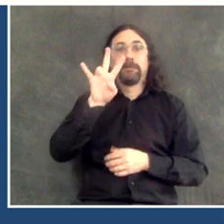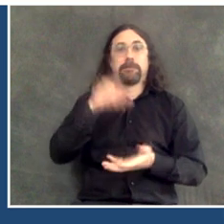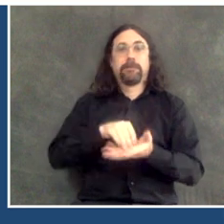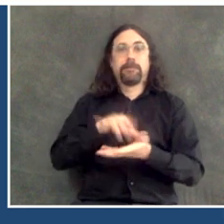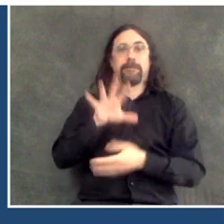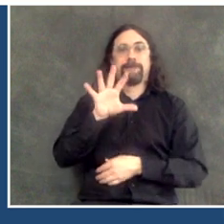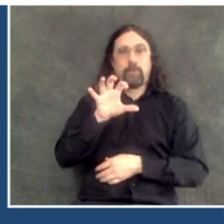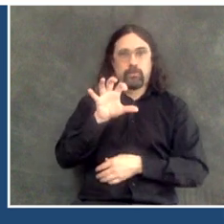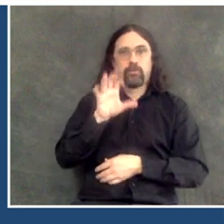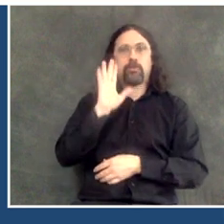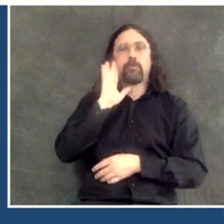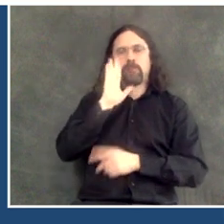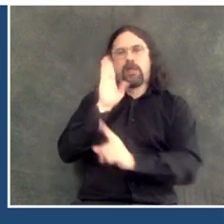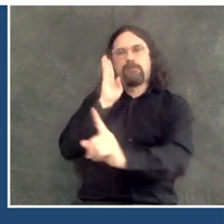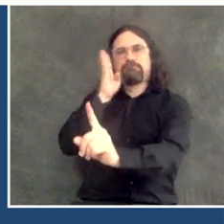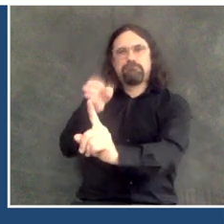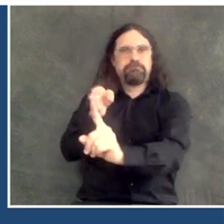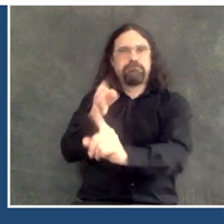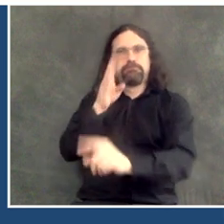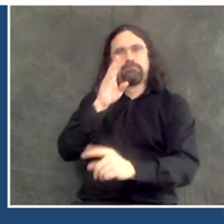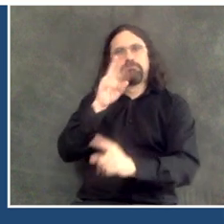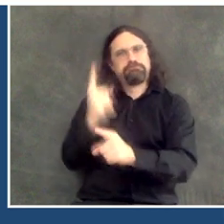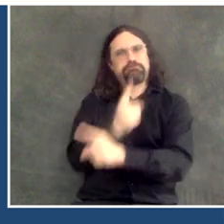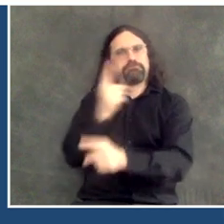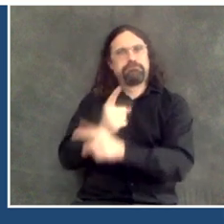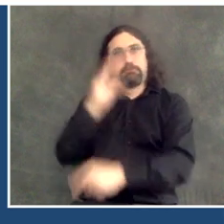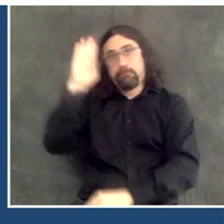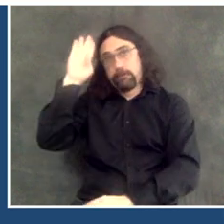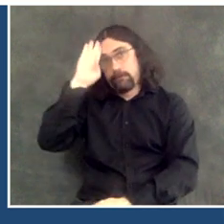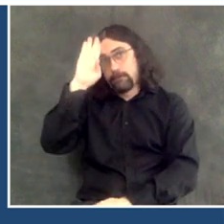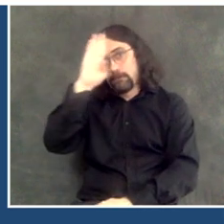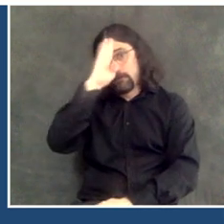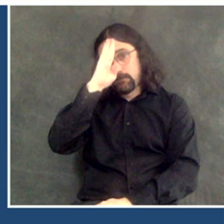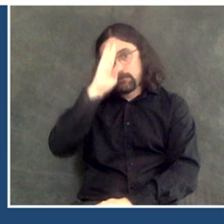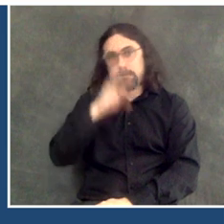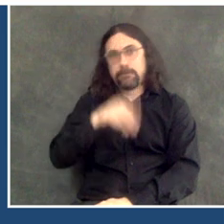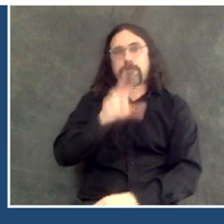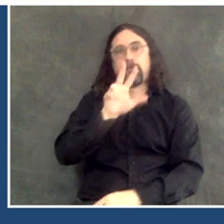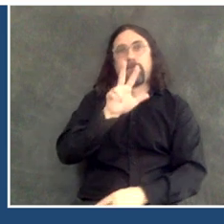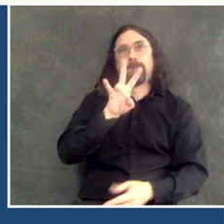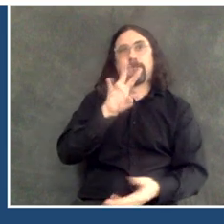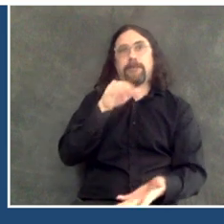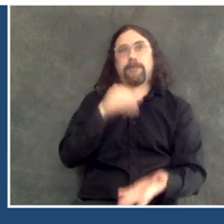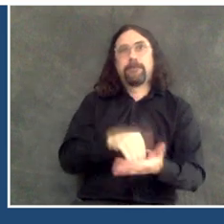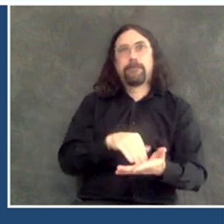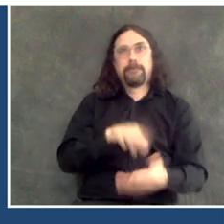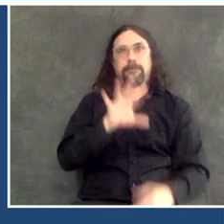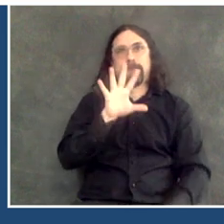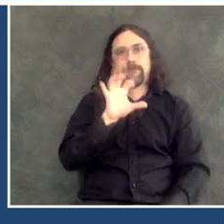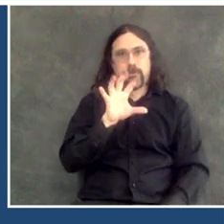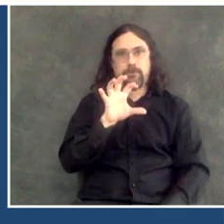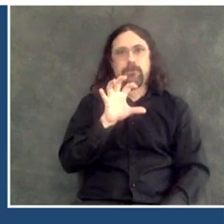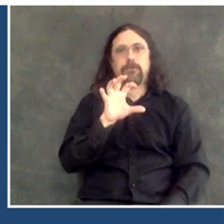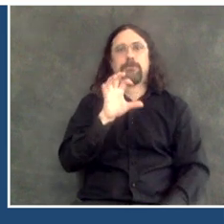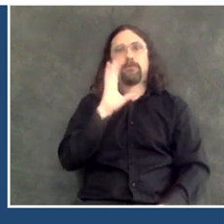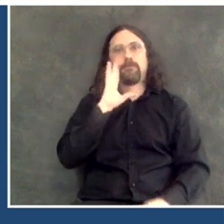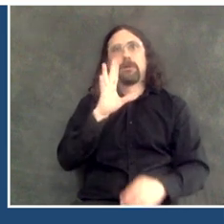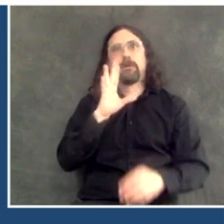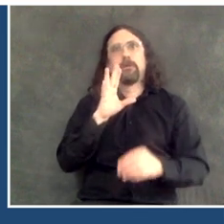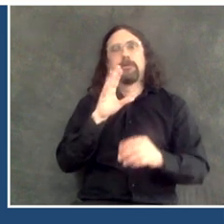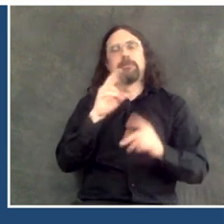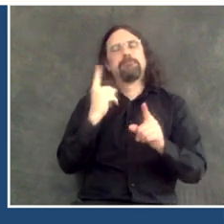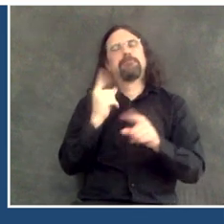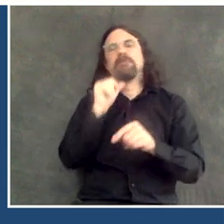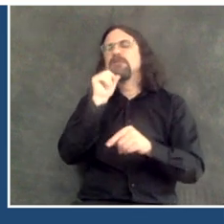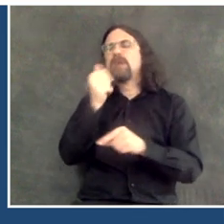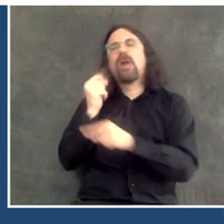37,500 who will be staffing all the non-traditional hospitals that are being created. You see already places like the Javits Center, the